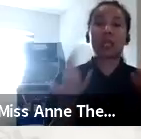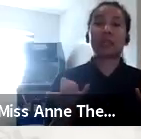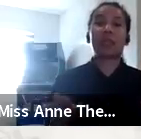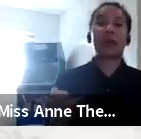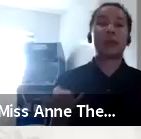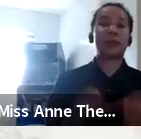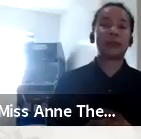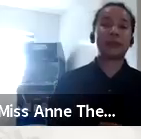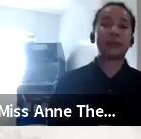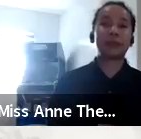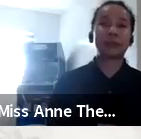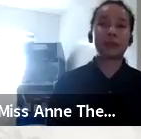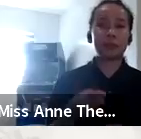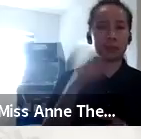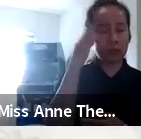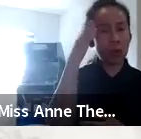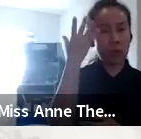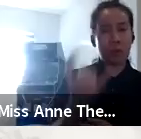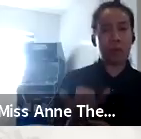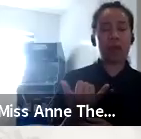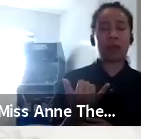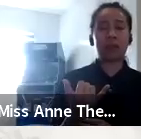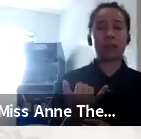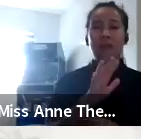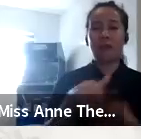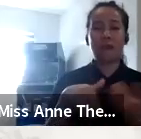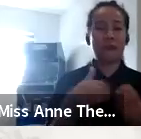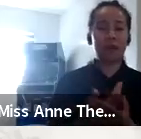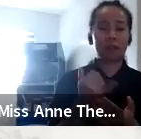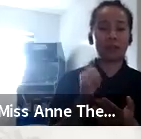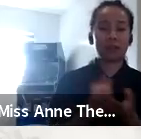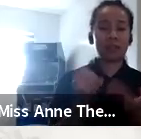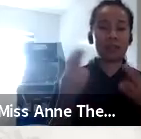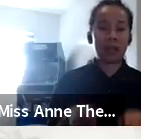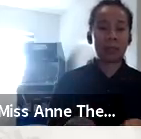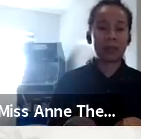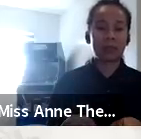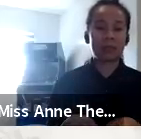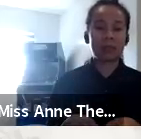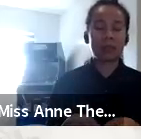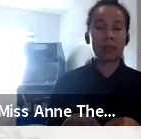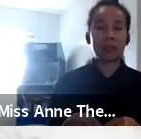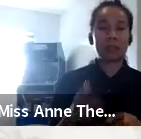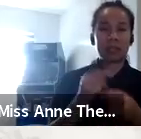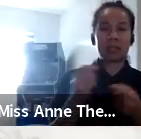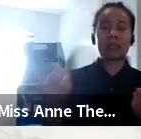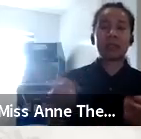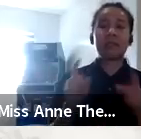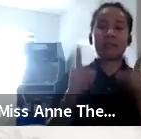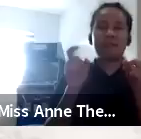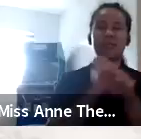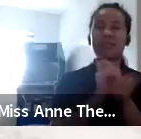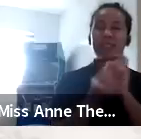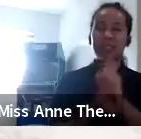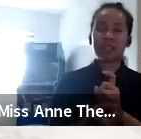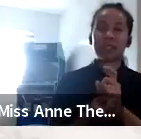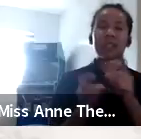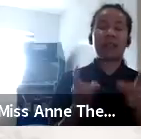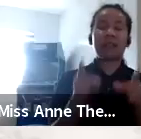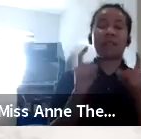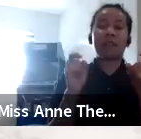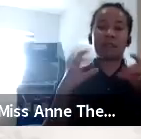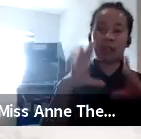morning. You know why? You know why all these things happen? The abrupt change and the abrupt embracing of